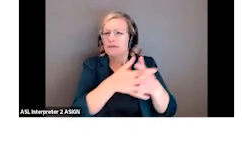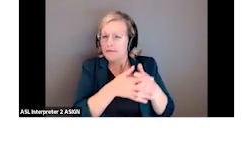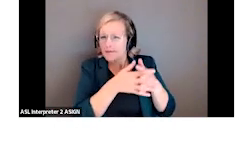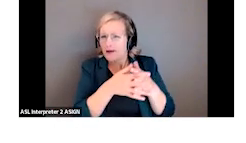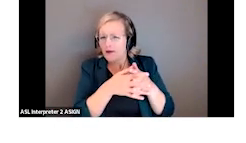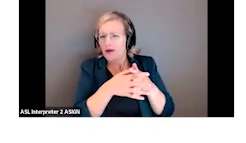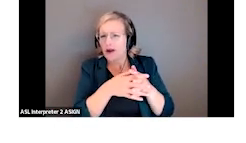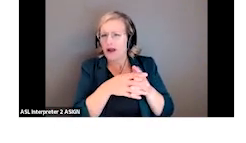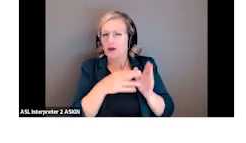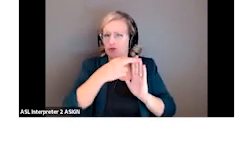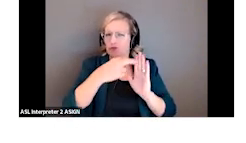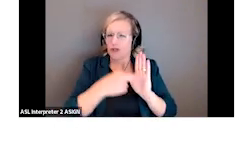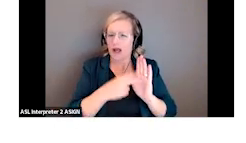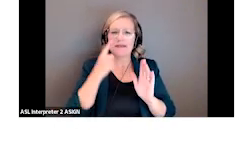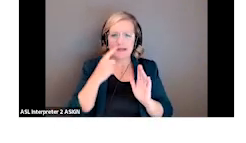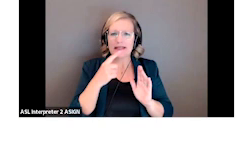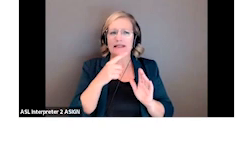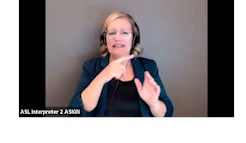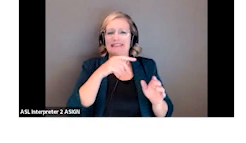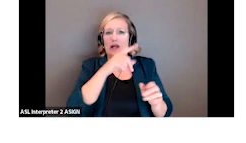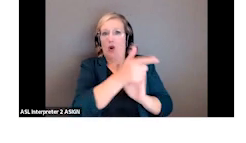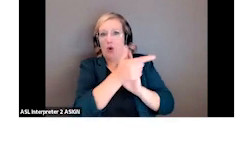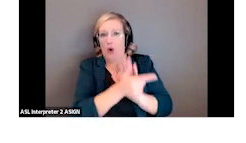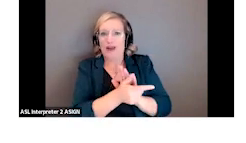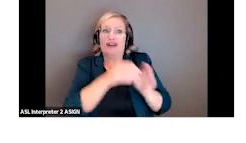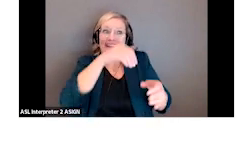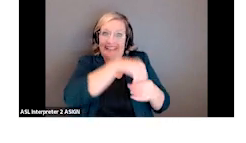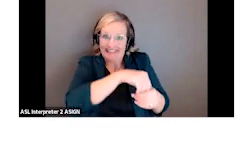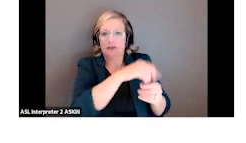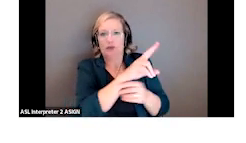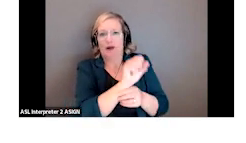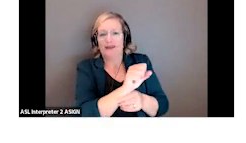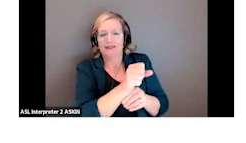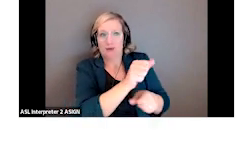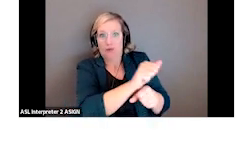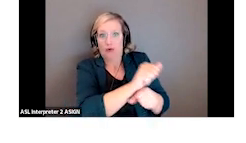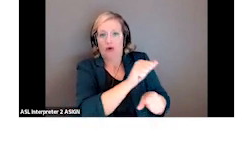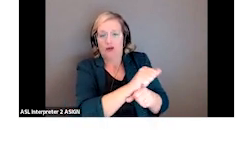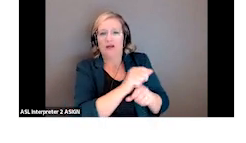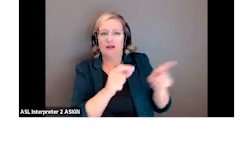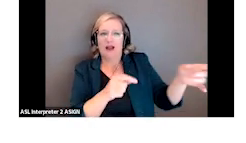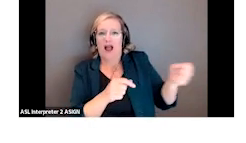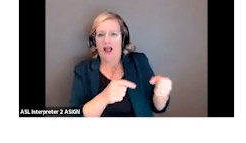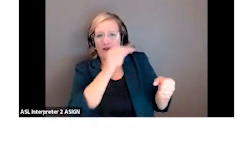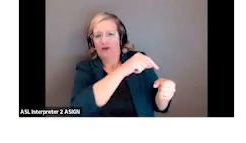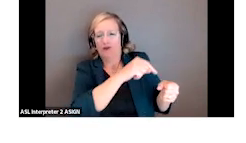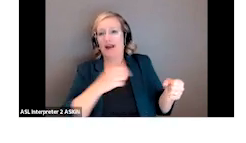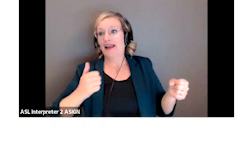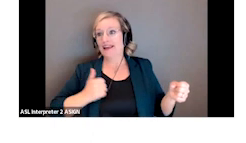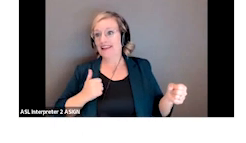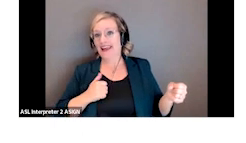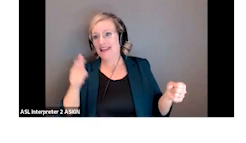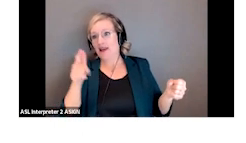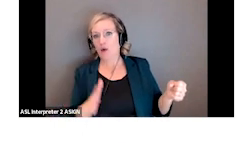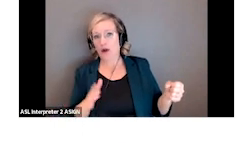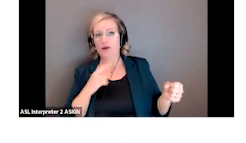lawyer that's in the US. So if you're a Canadian citizen and whatnot, I think there's some challenges there, but it's